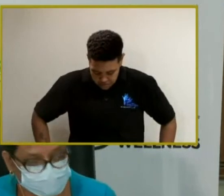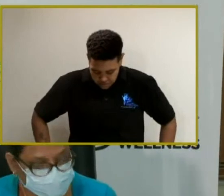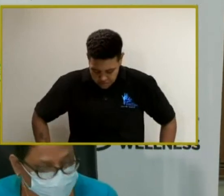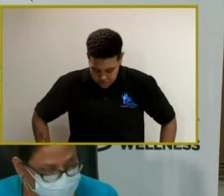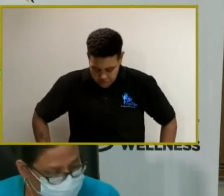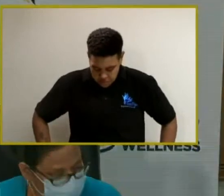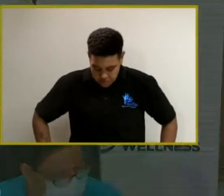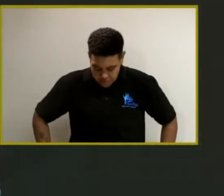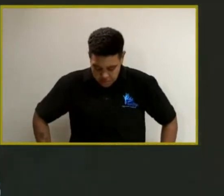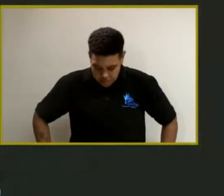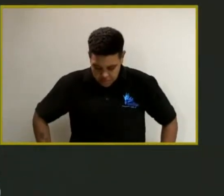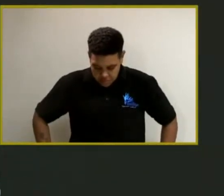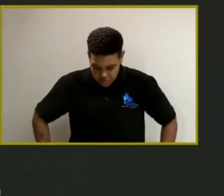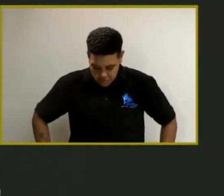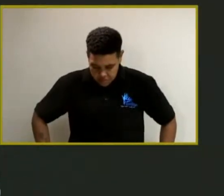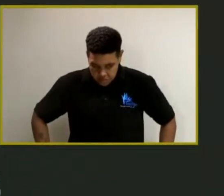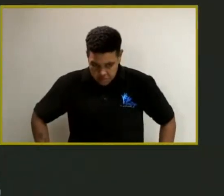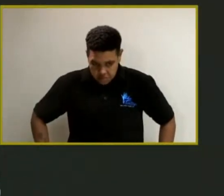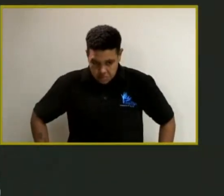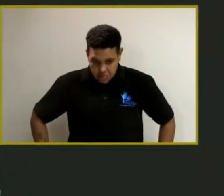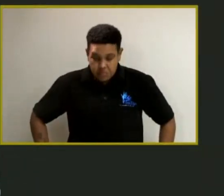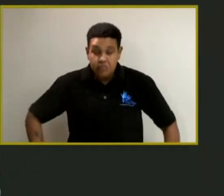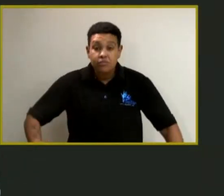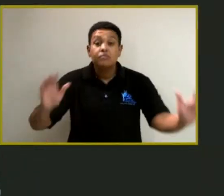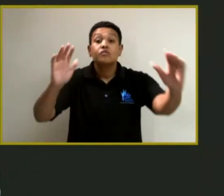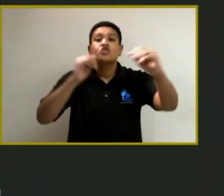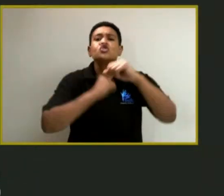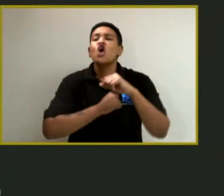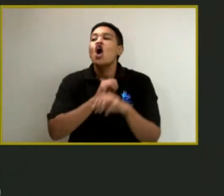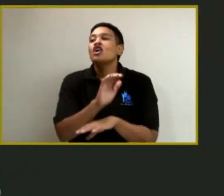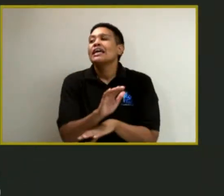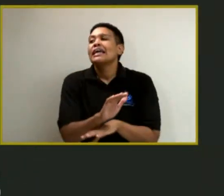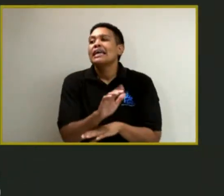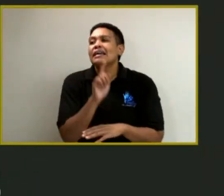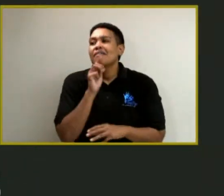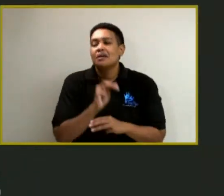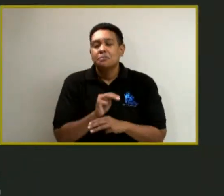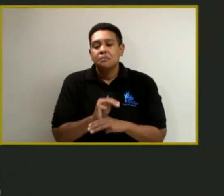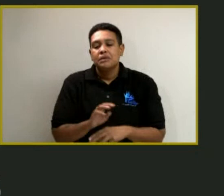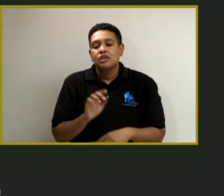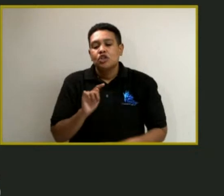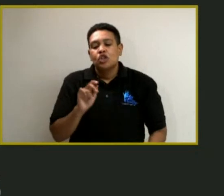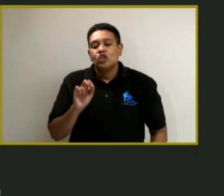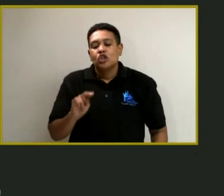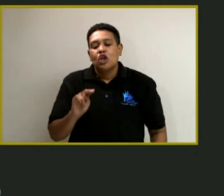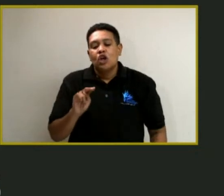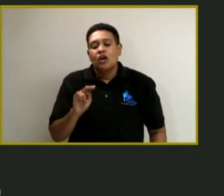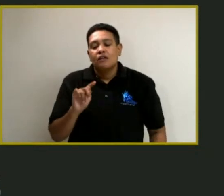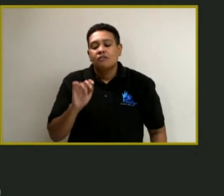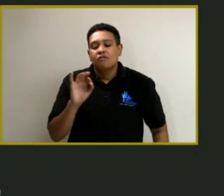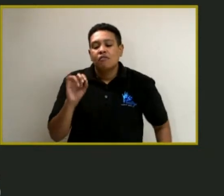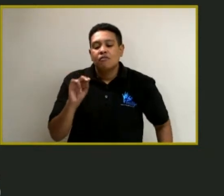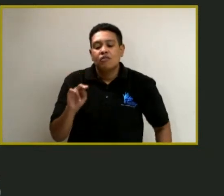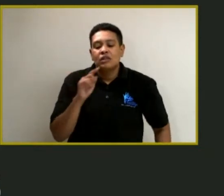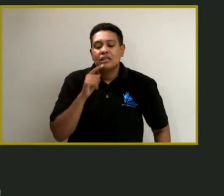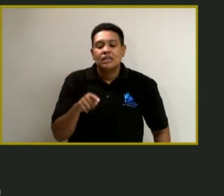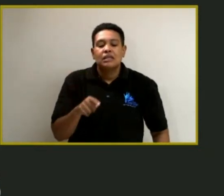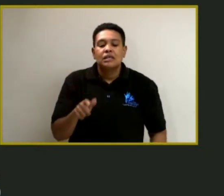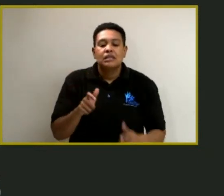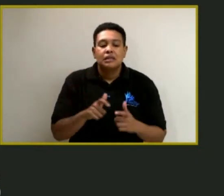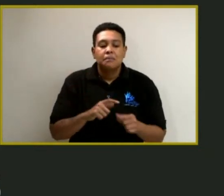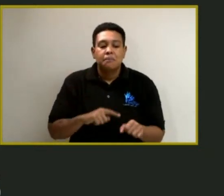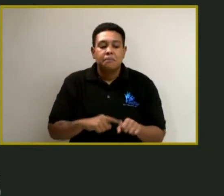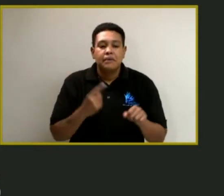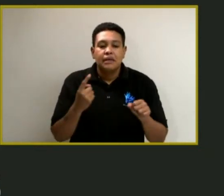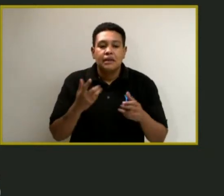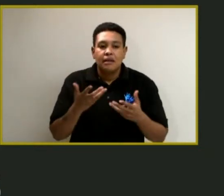Hello, sorry, good evening. Yes, Minister Tufton mentioned that this might be the beginning of